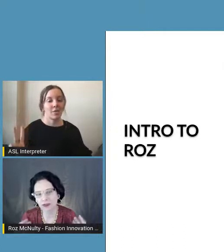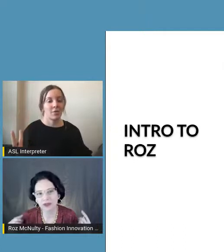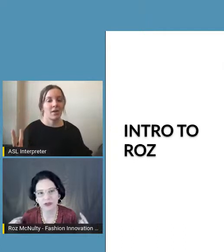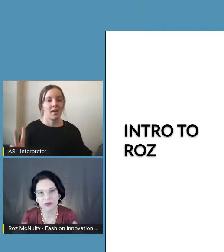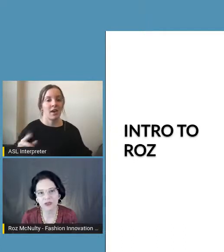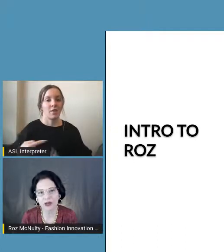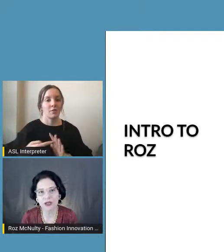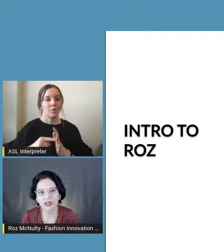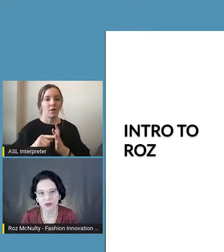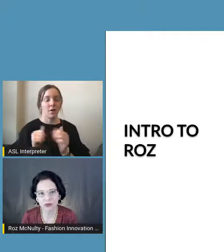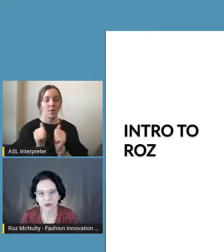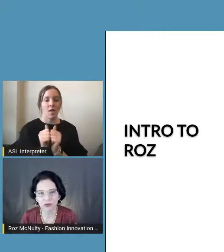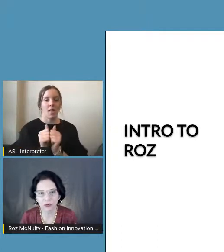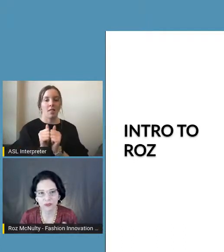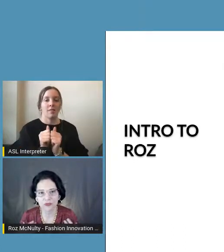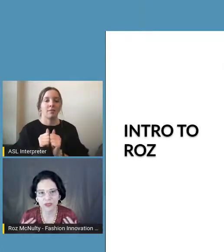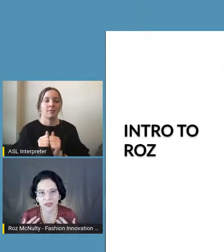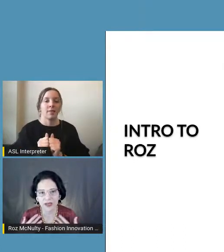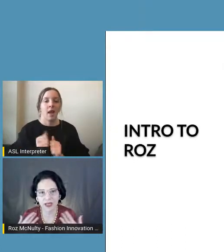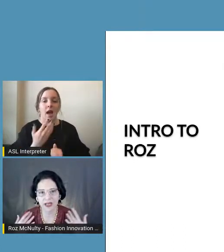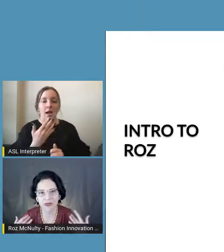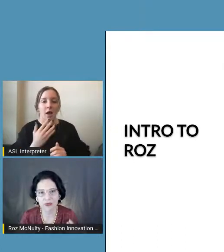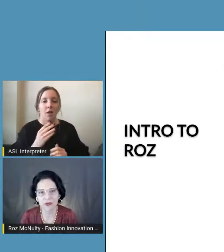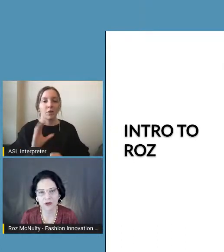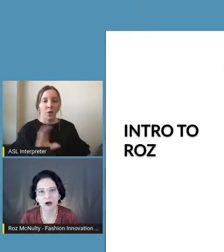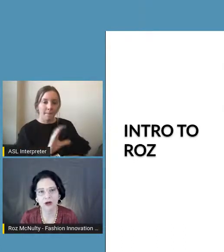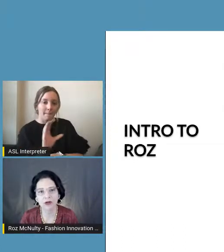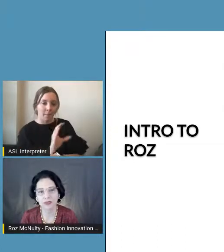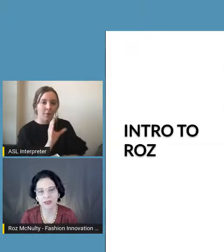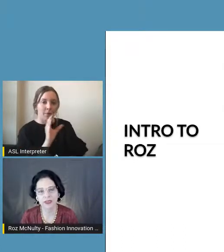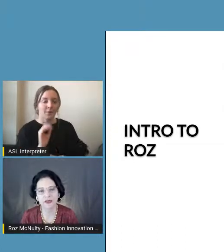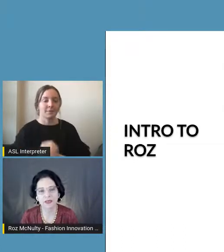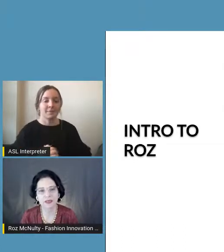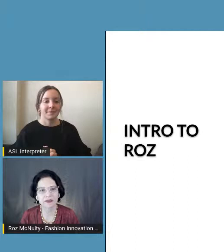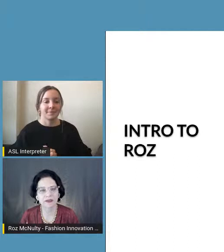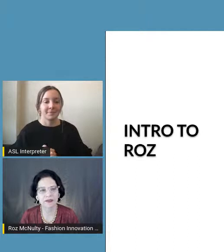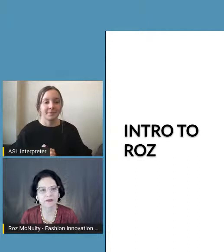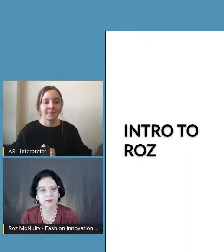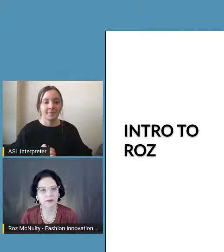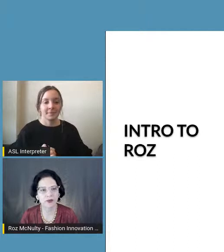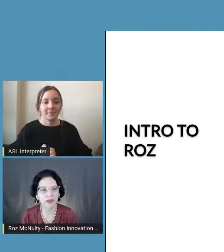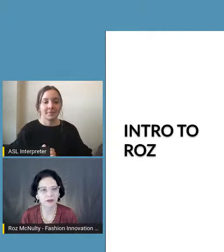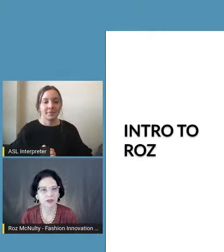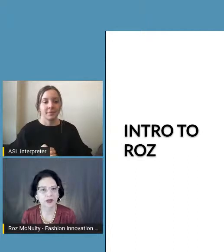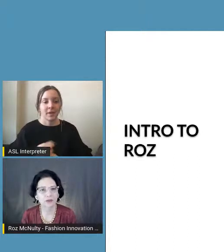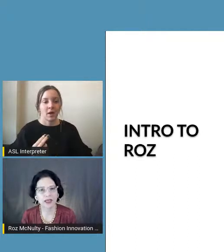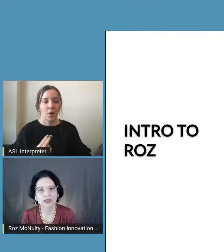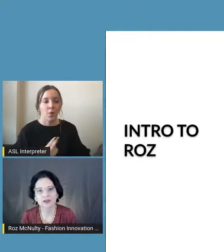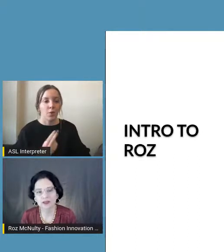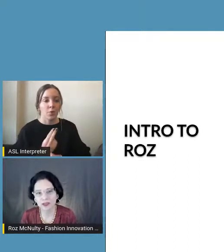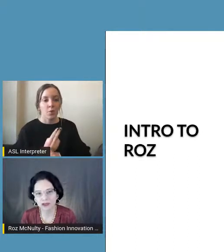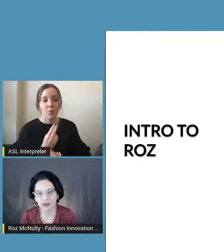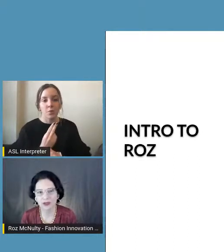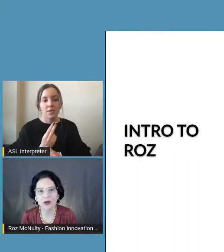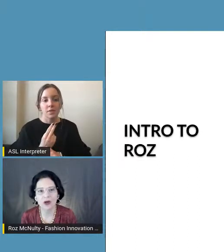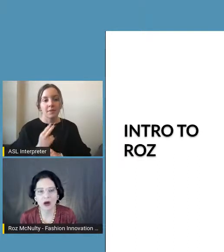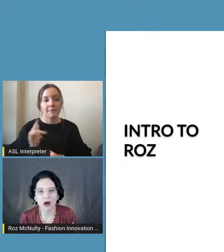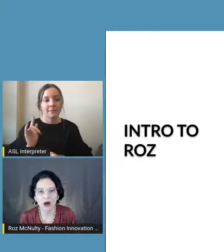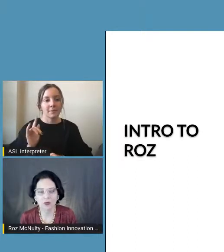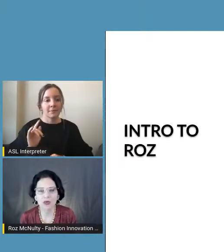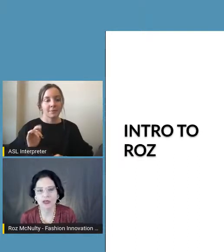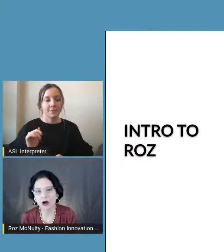doing illustration of airline uniforms to get the actual collar placements so they could make a